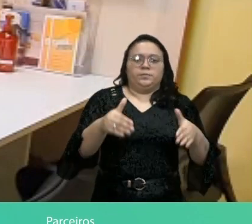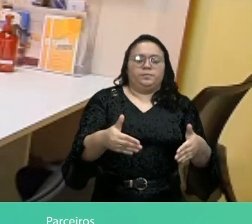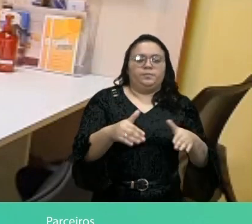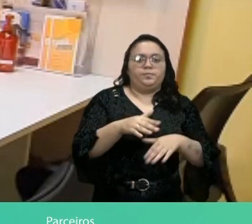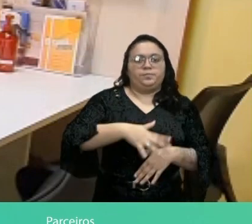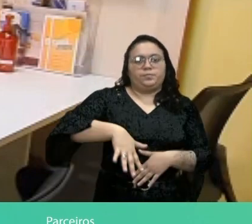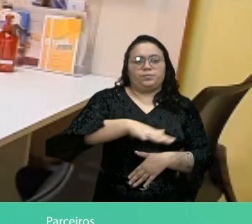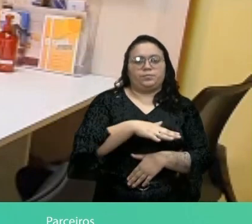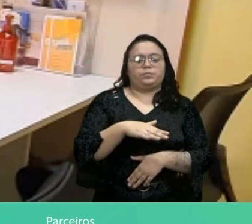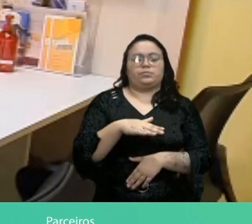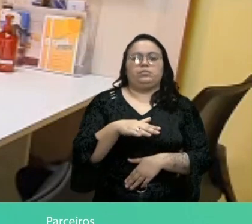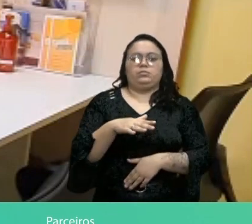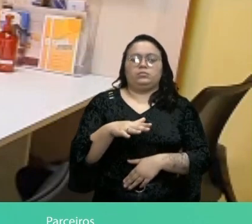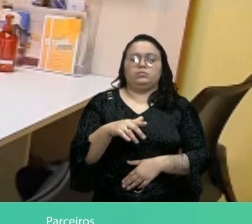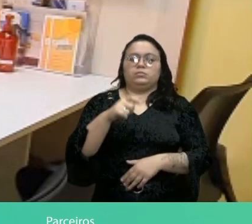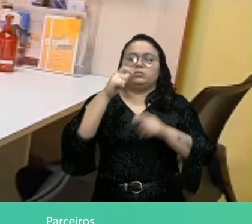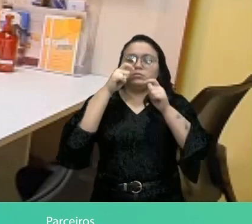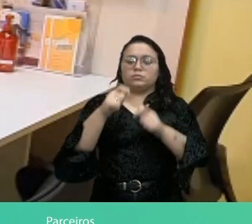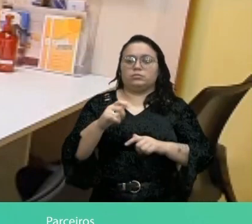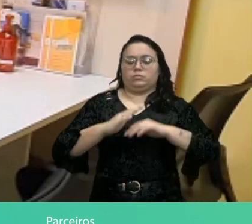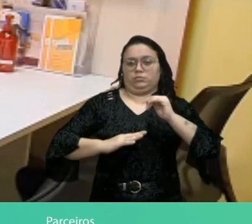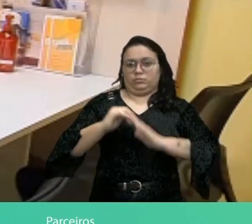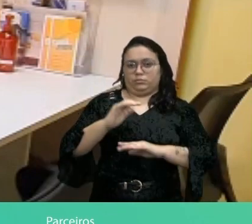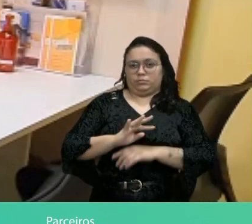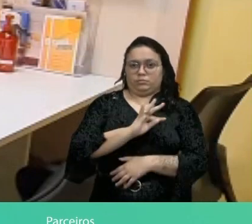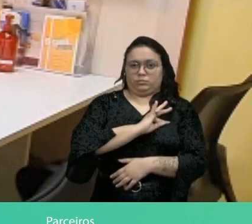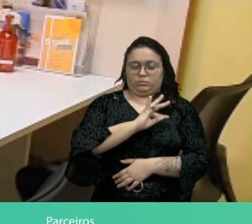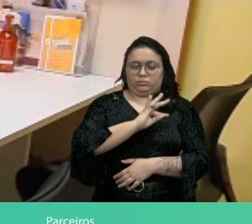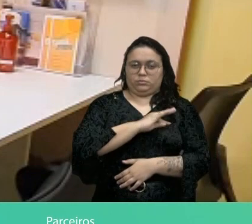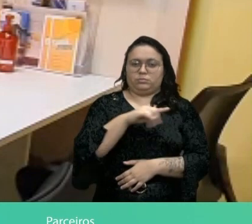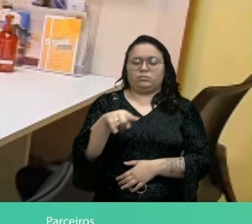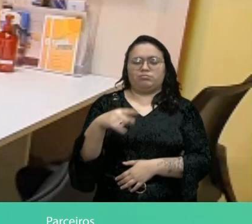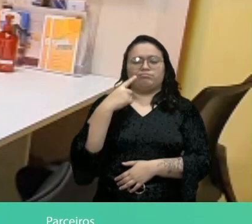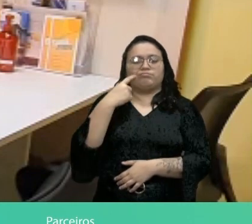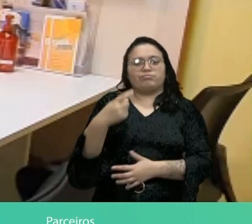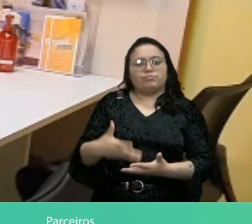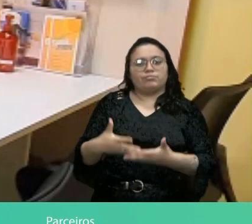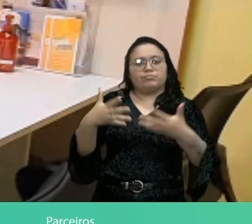From a technical standpoint, just to give you an idea,